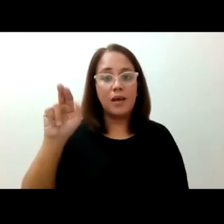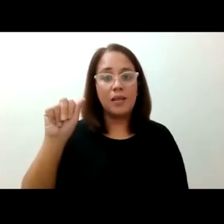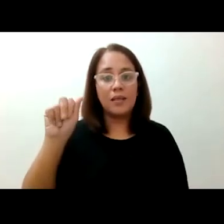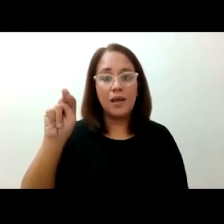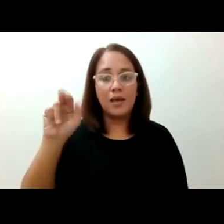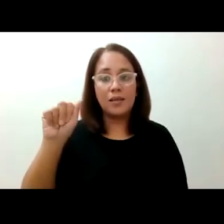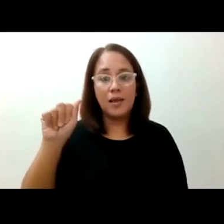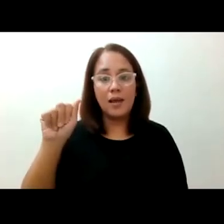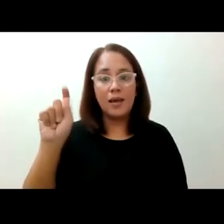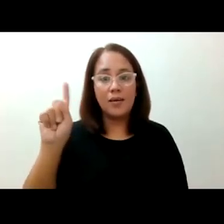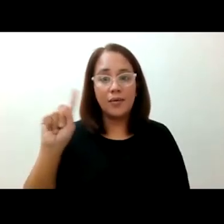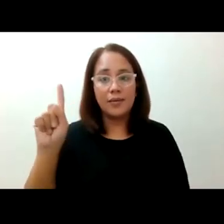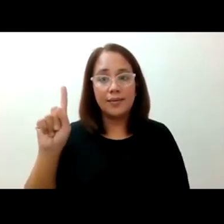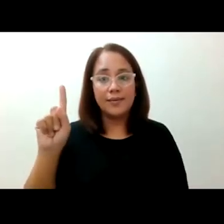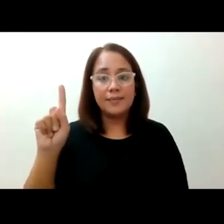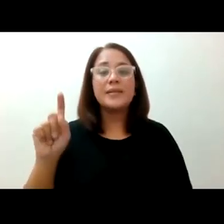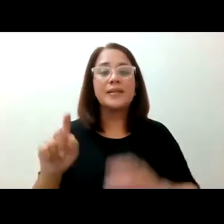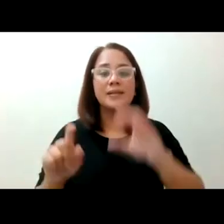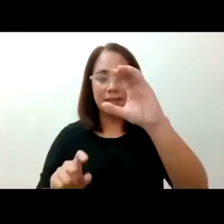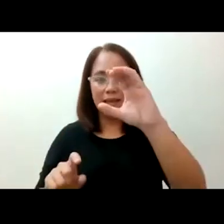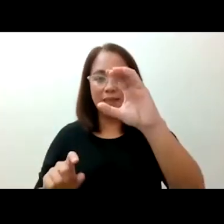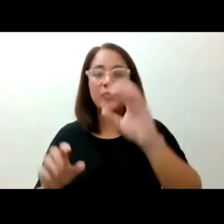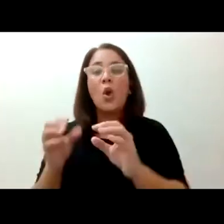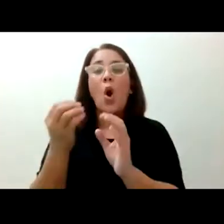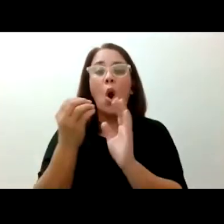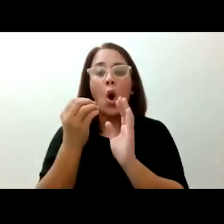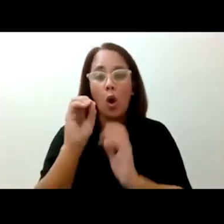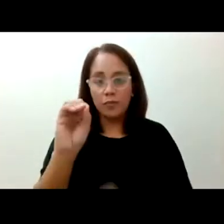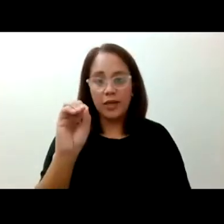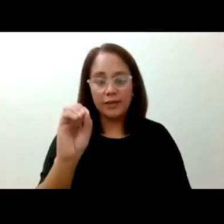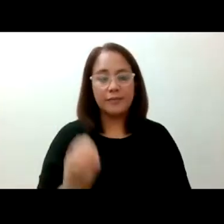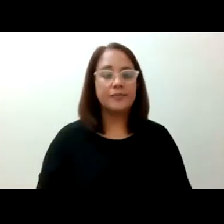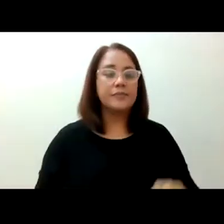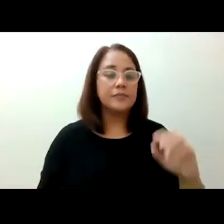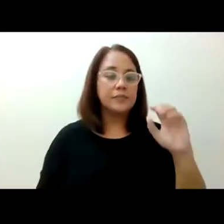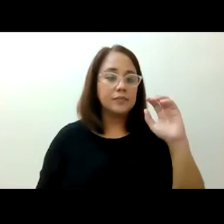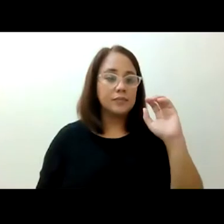C. C, object, yes. The sign how is